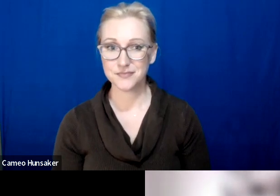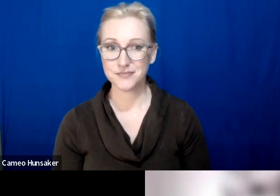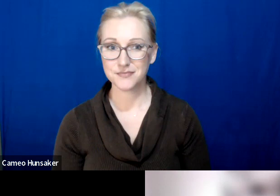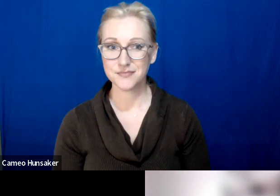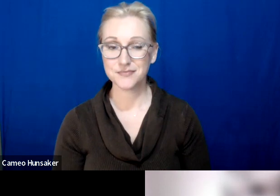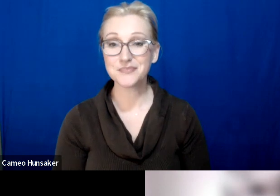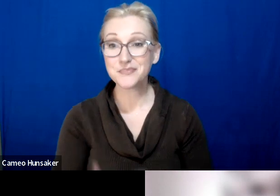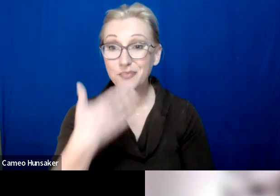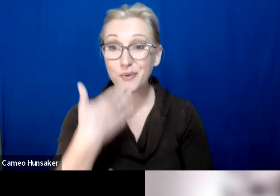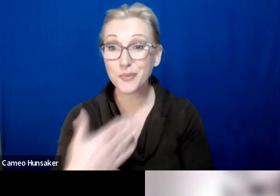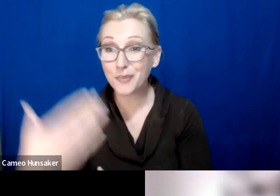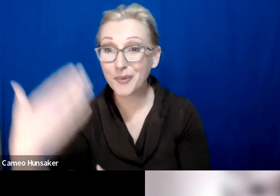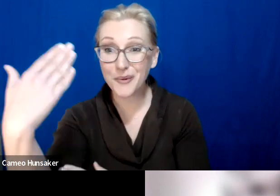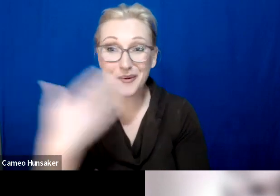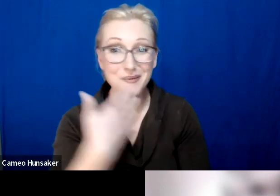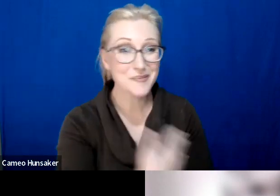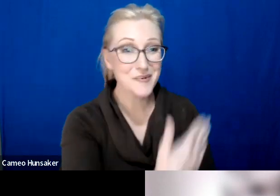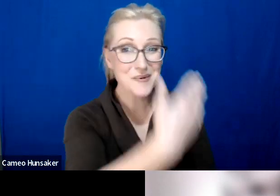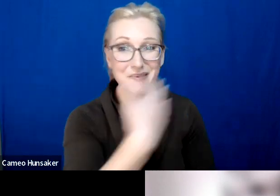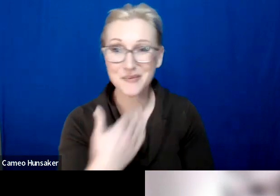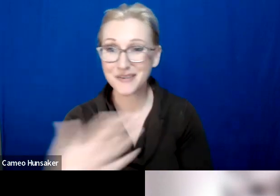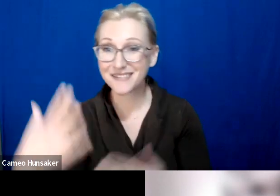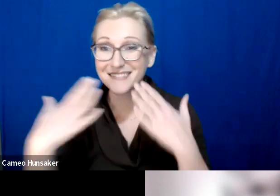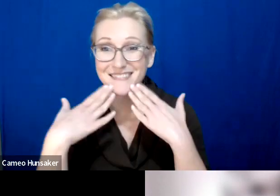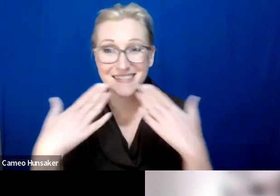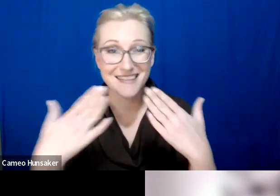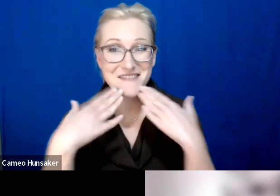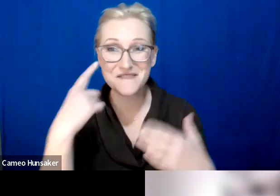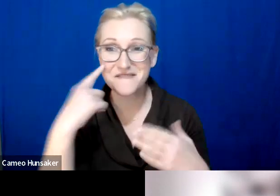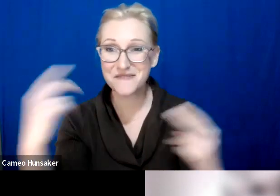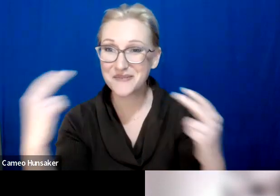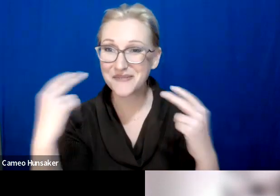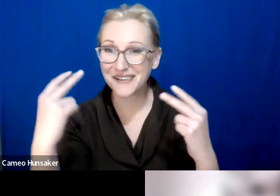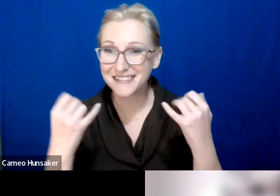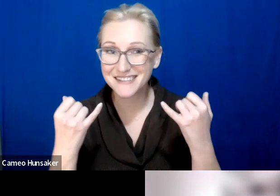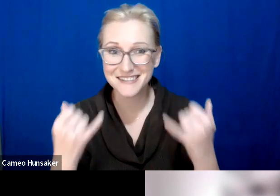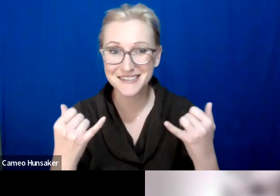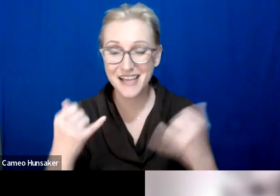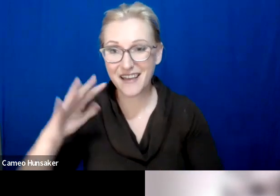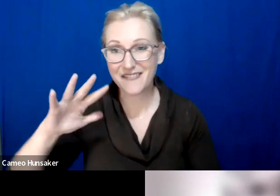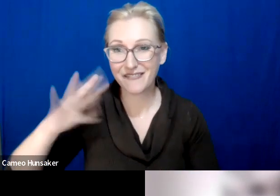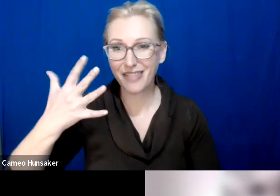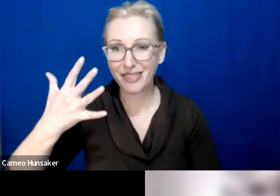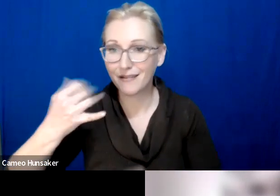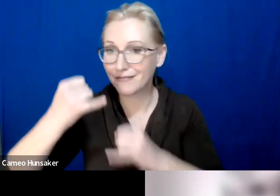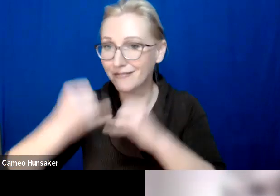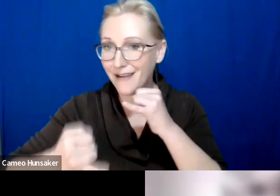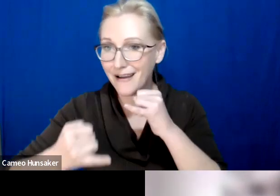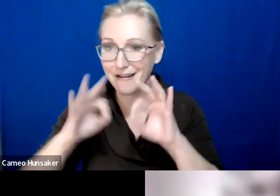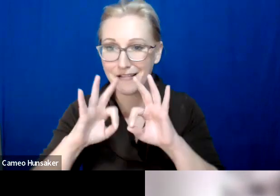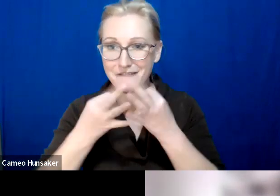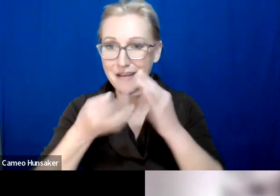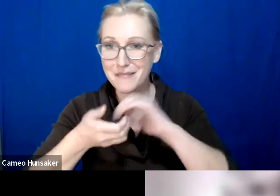Good morning. Thank you, everyone, for joining us today for our fifth and final family